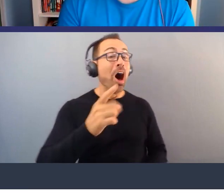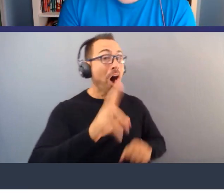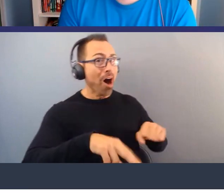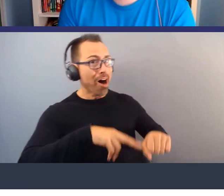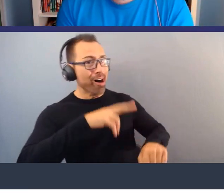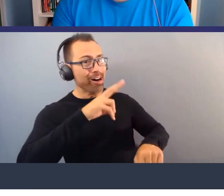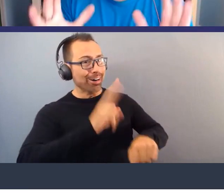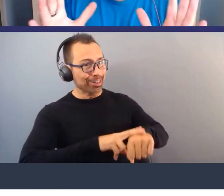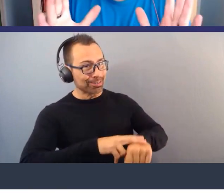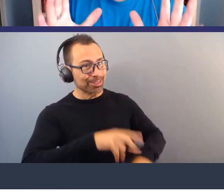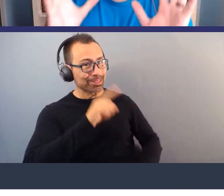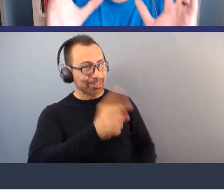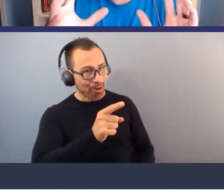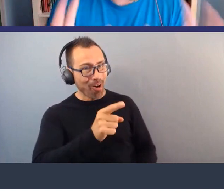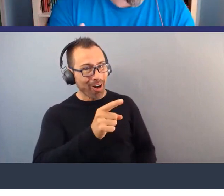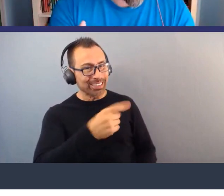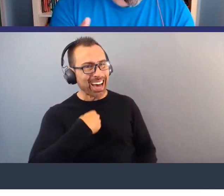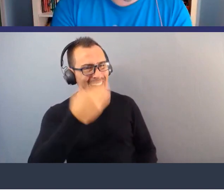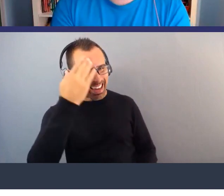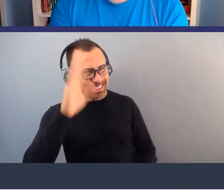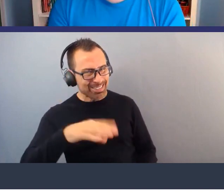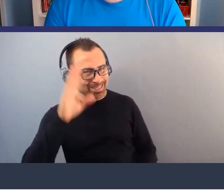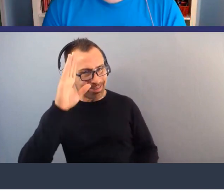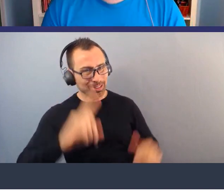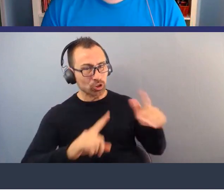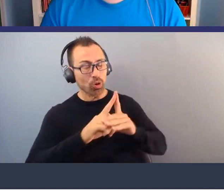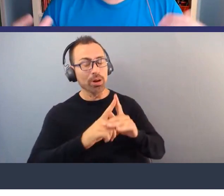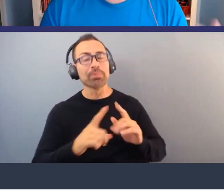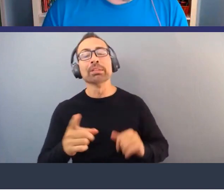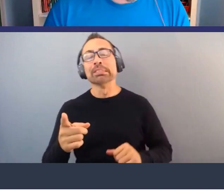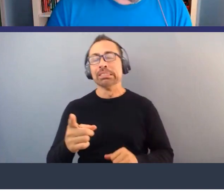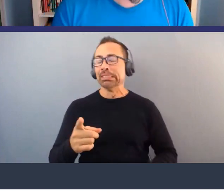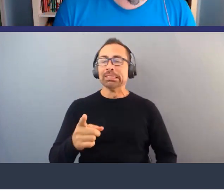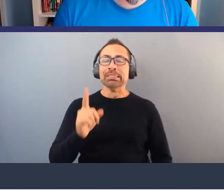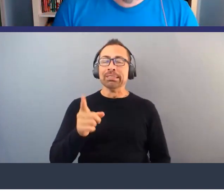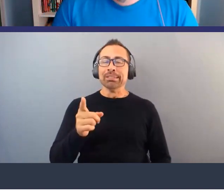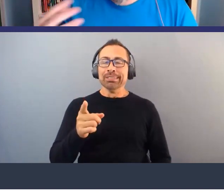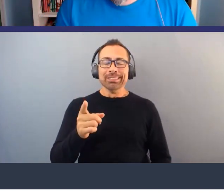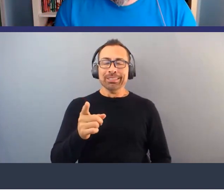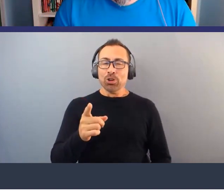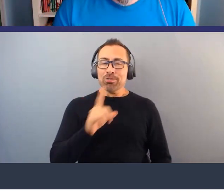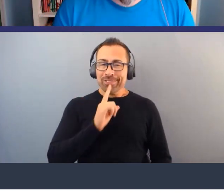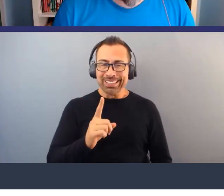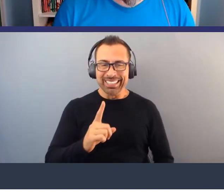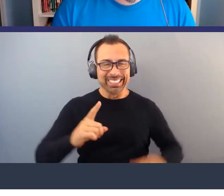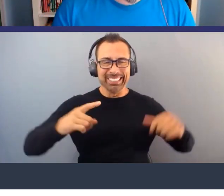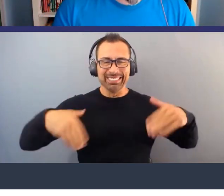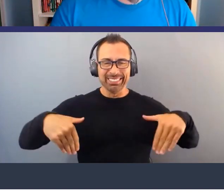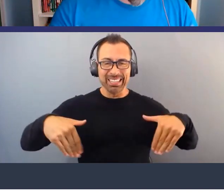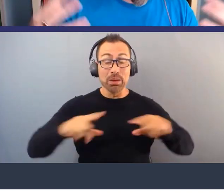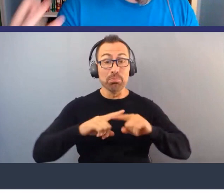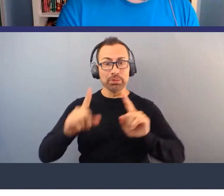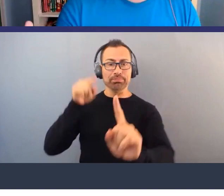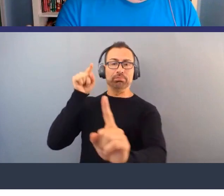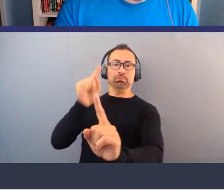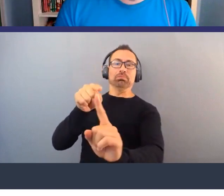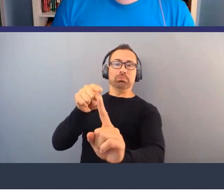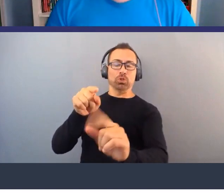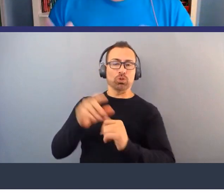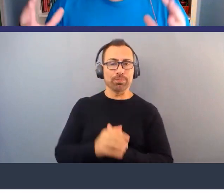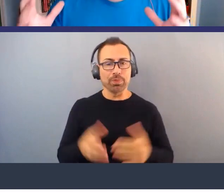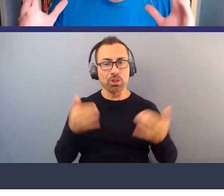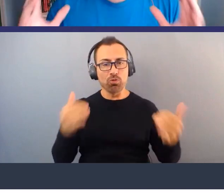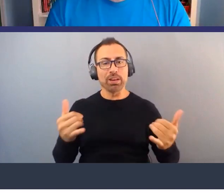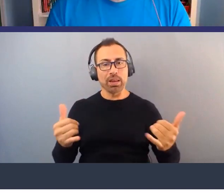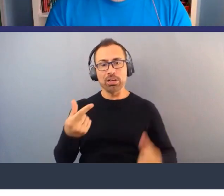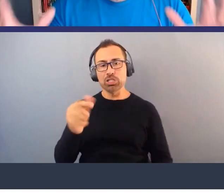did I know that was going to come up? I will say not yet, but we definitely want you to be able to. So that is one of the goals of the EMR Serverless. At GA, you can't run notebooks on